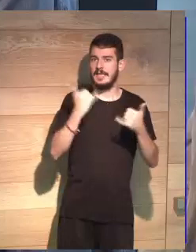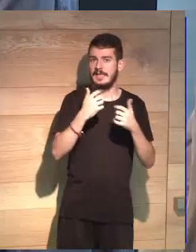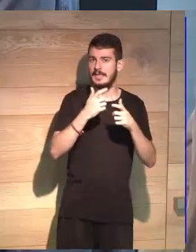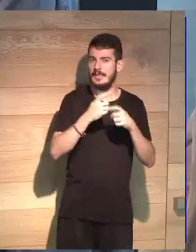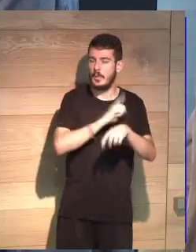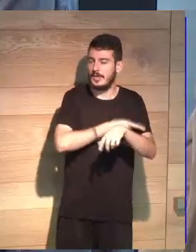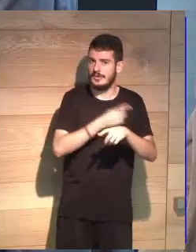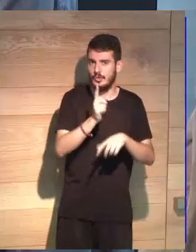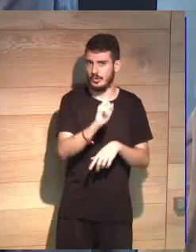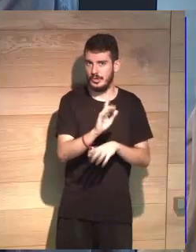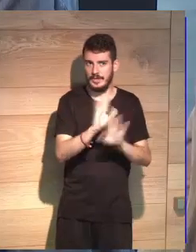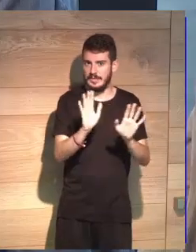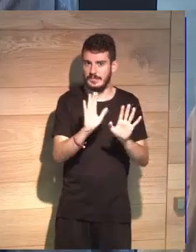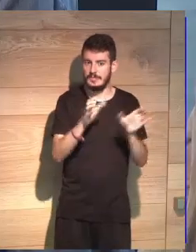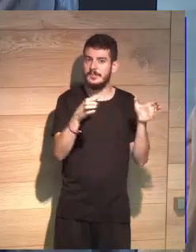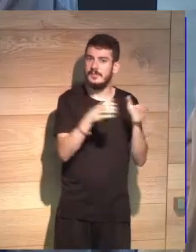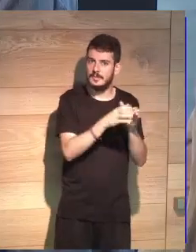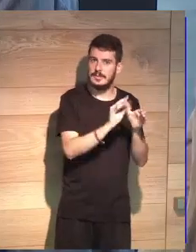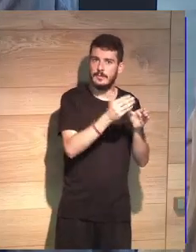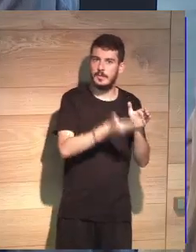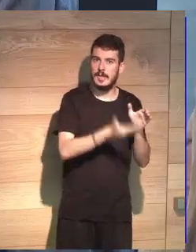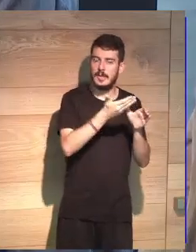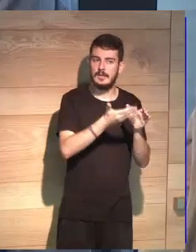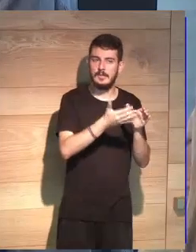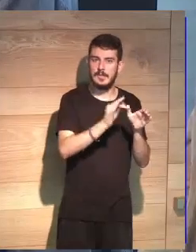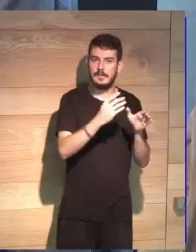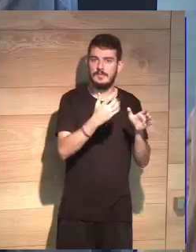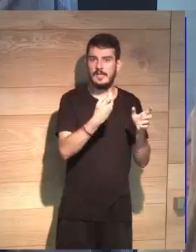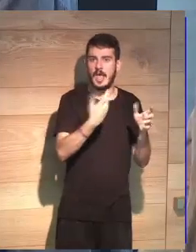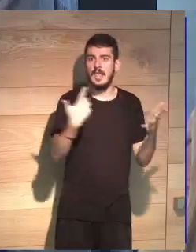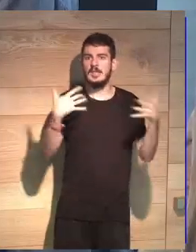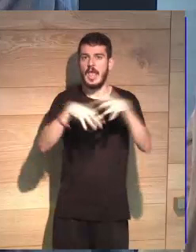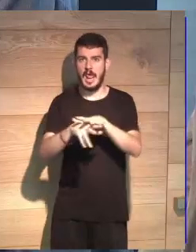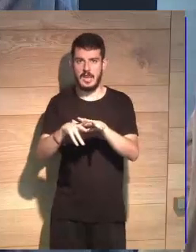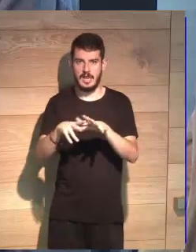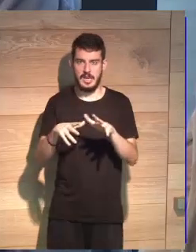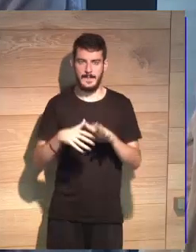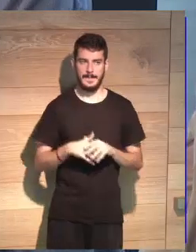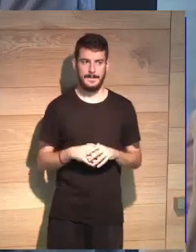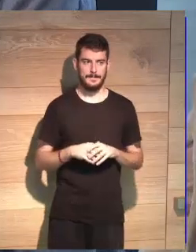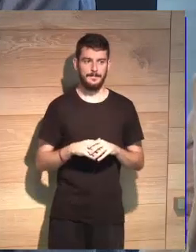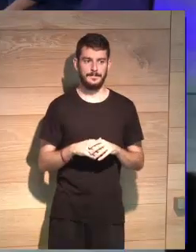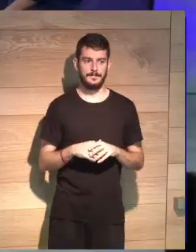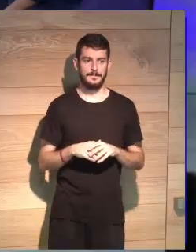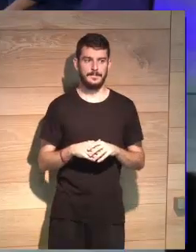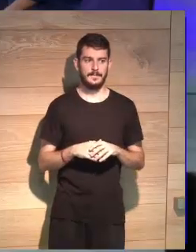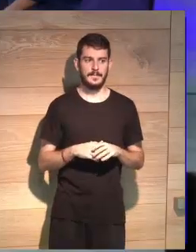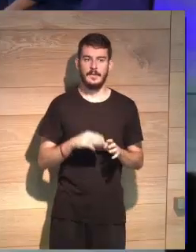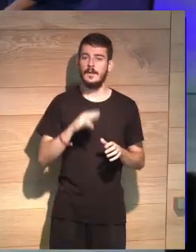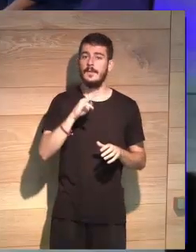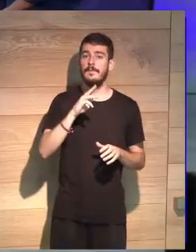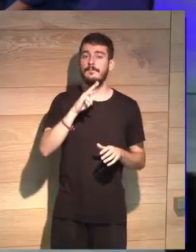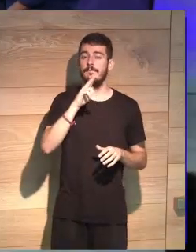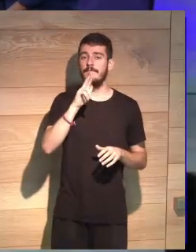esports sessions and the hours of playing that a single or a multiplayer